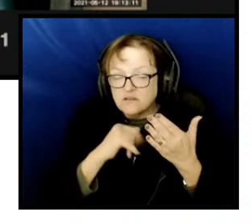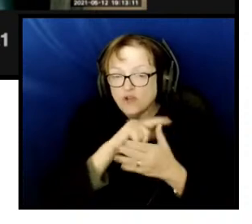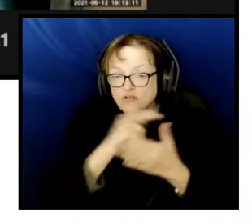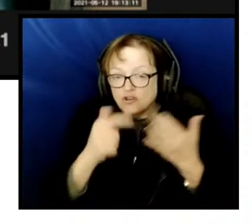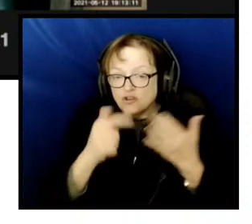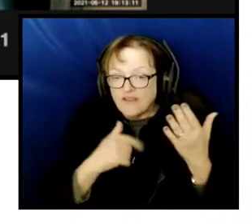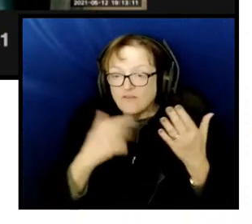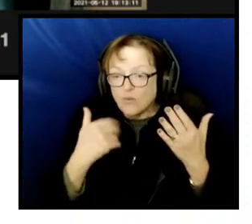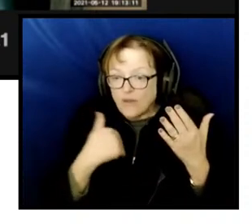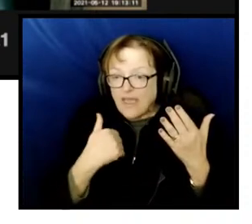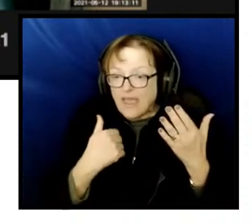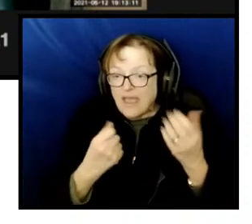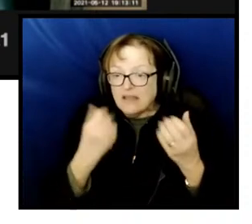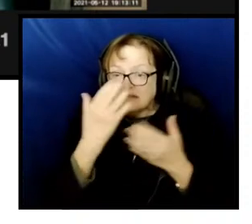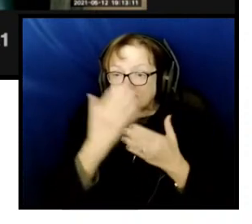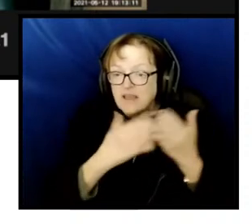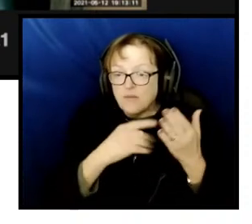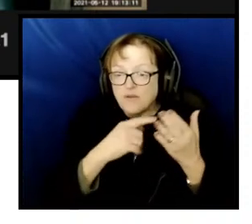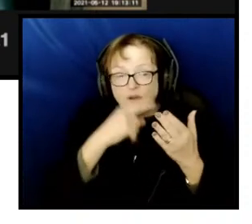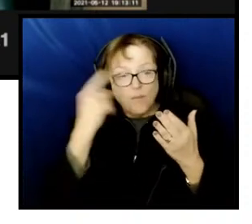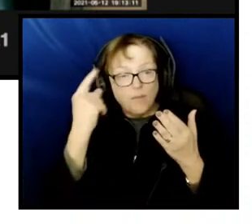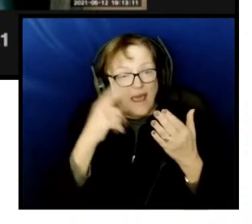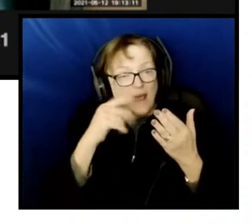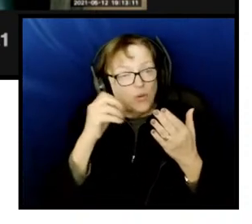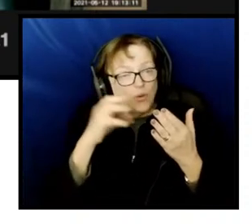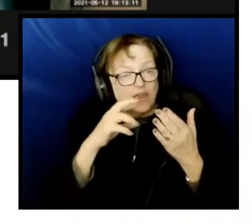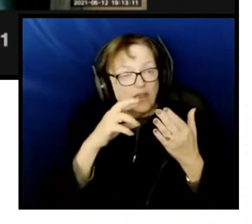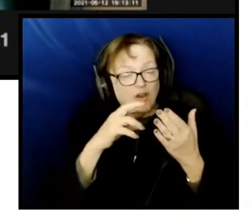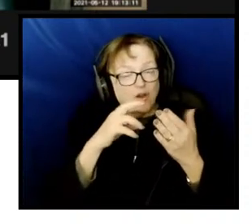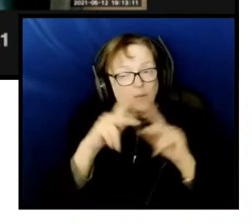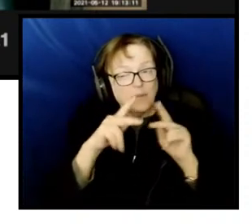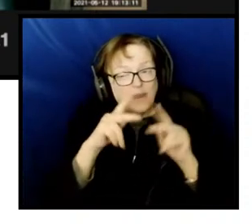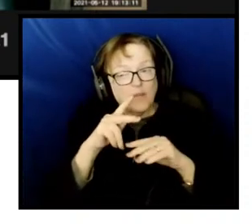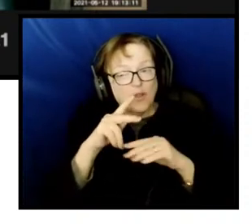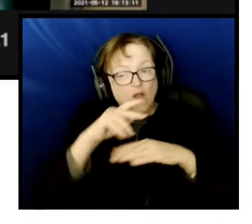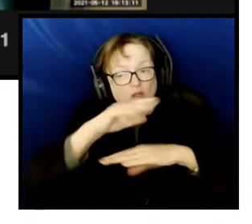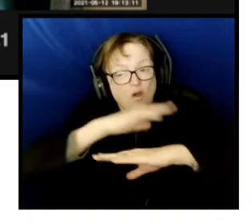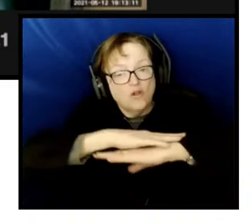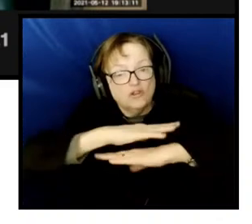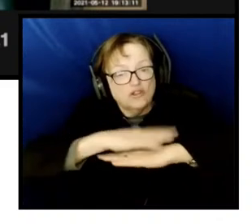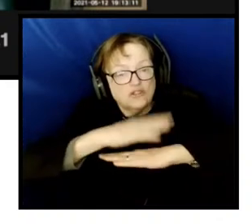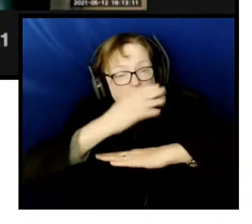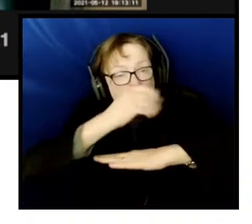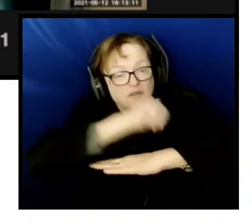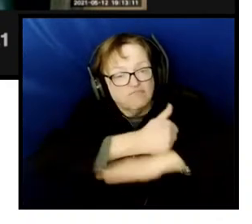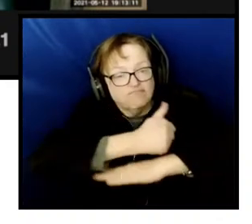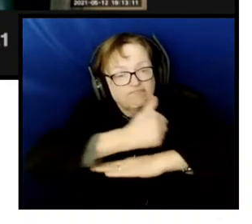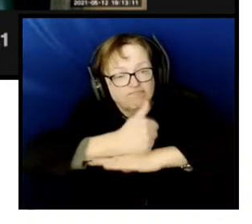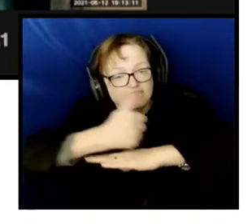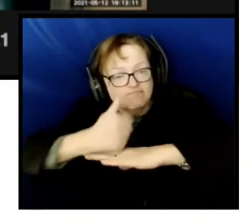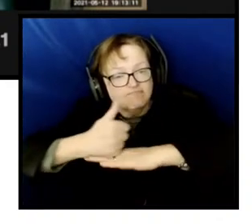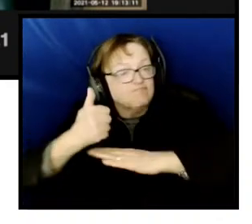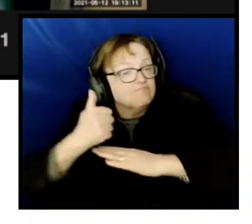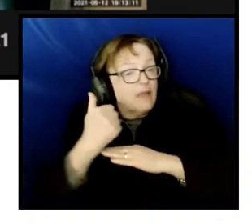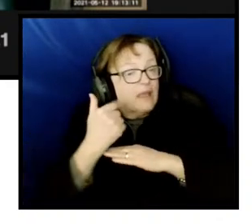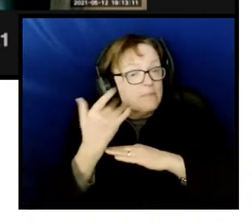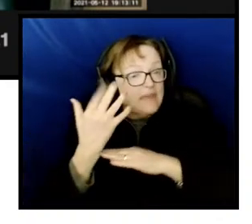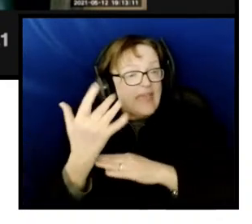where we had some of our Black queer ancestors on our altar, some things that people might usually put on their altars, like candles,